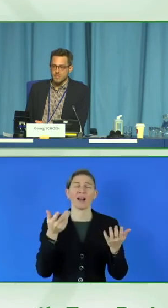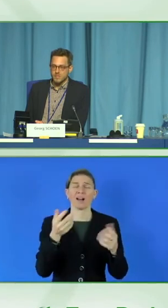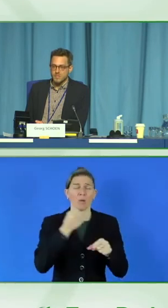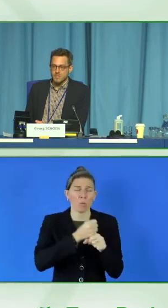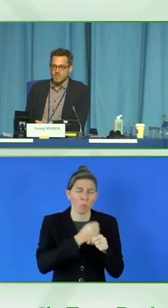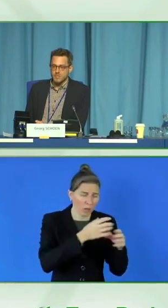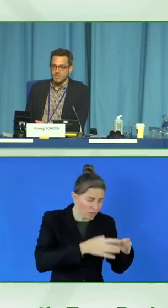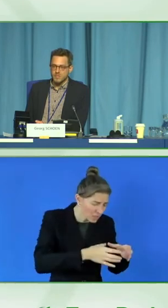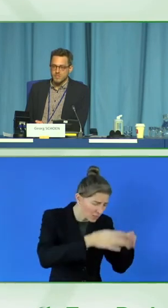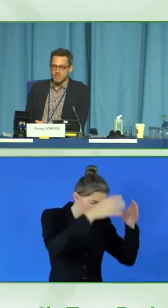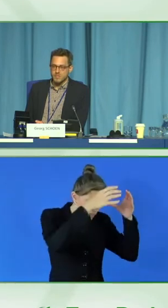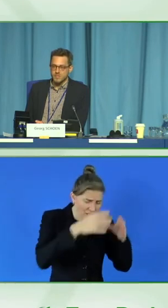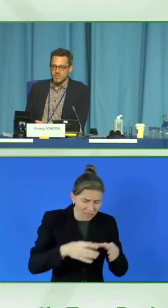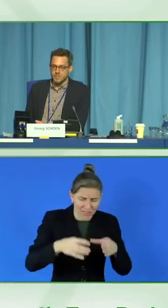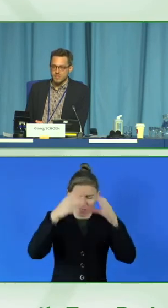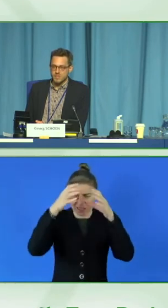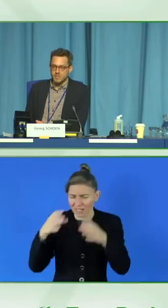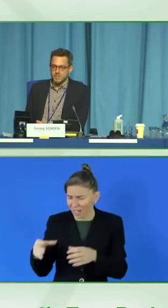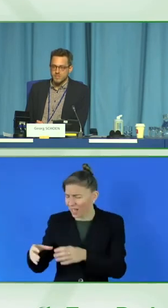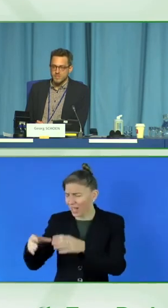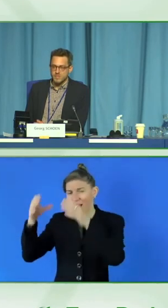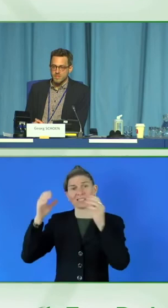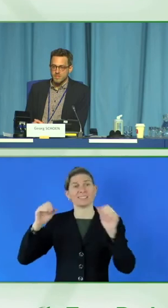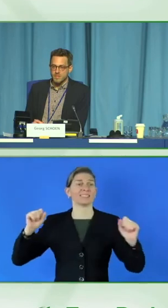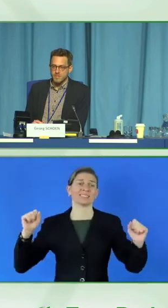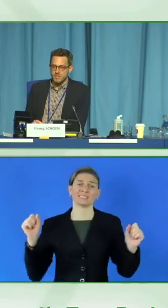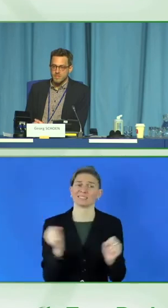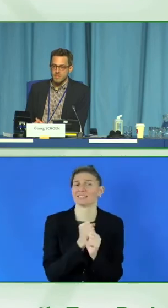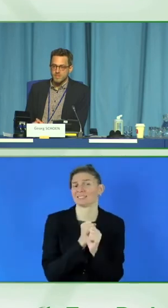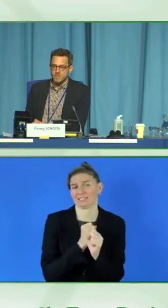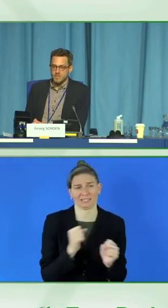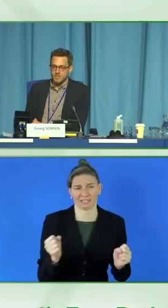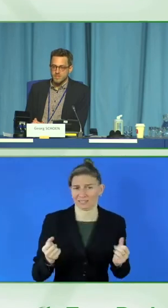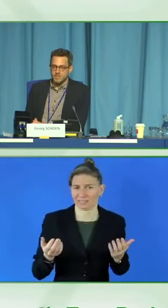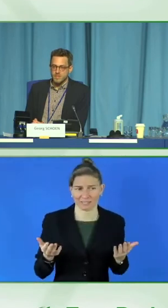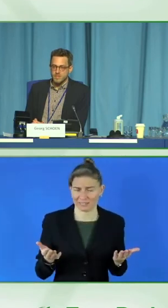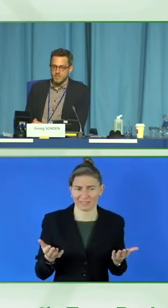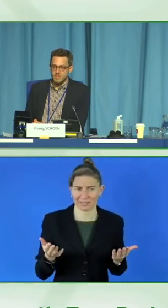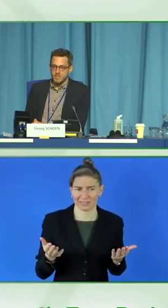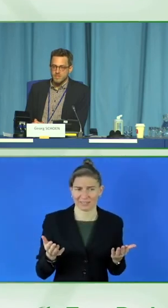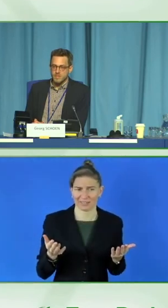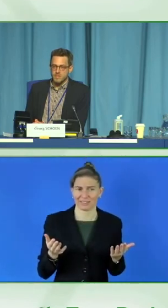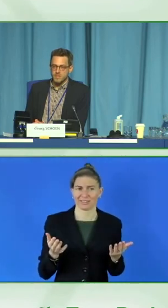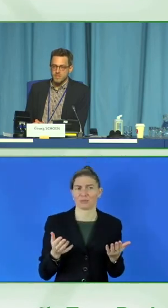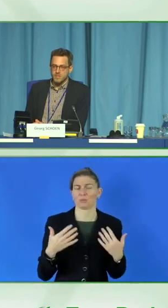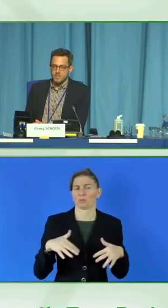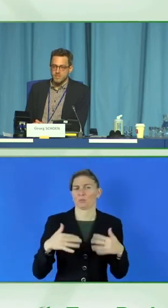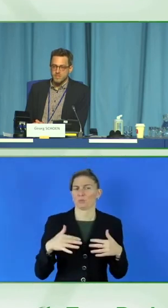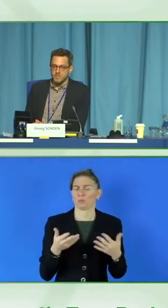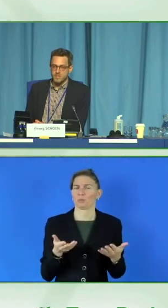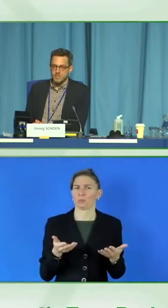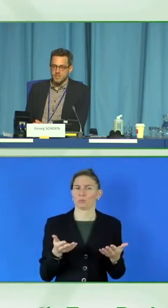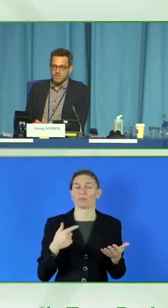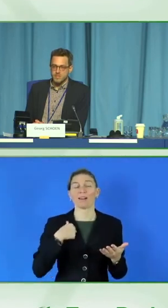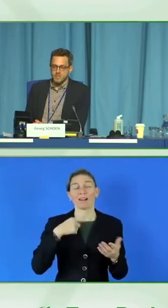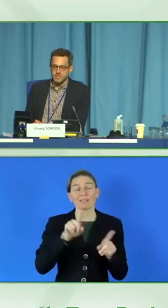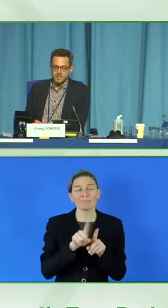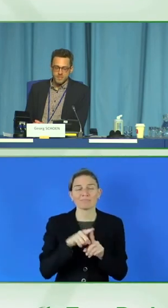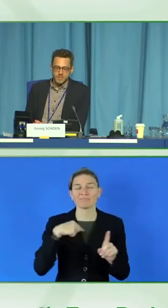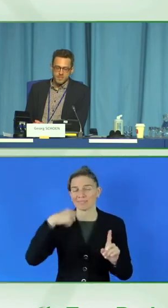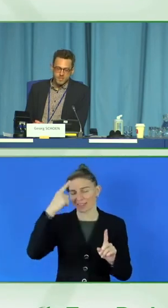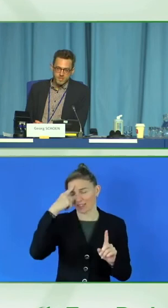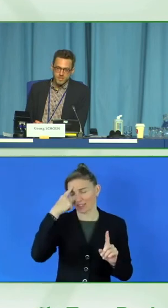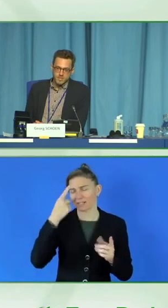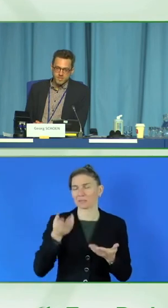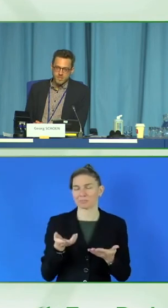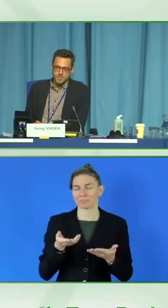much uncertainty in everyone's life. And I think each one of us realizes that unless we put our collective